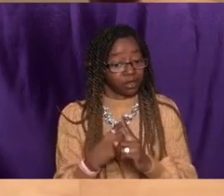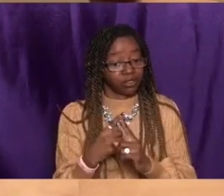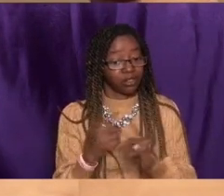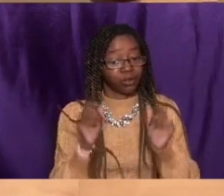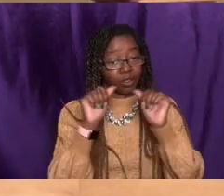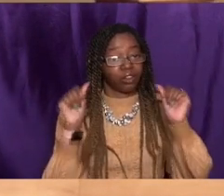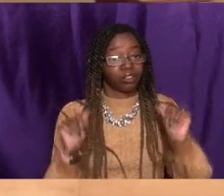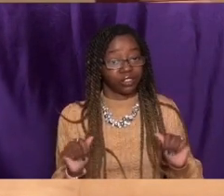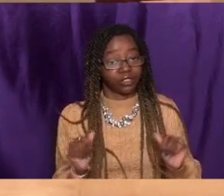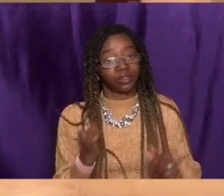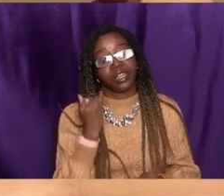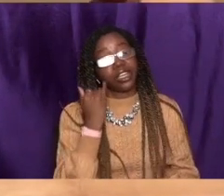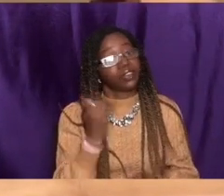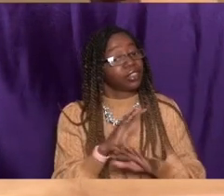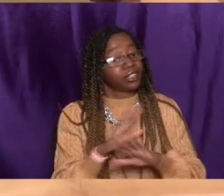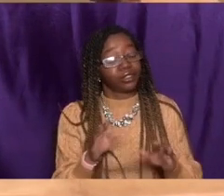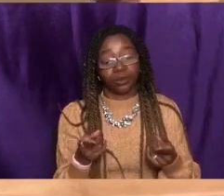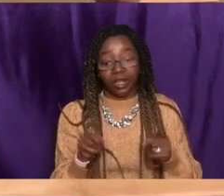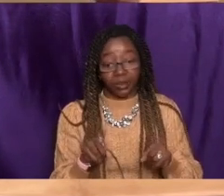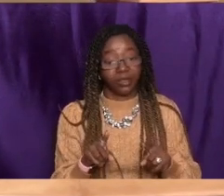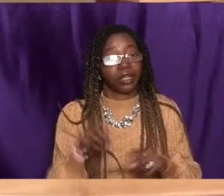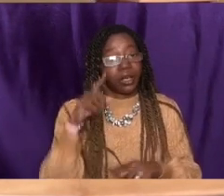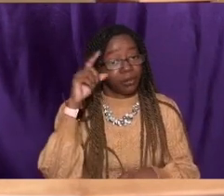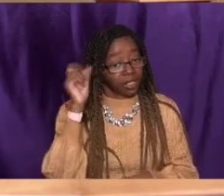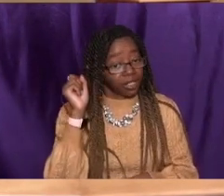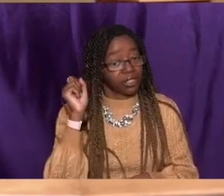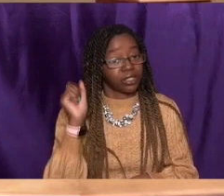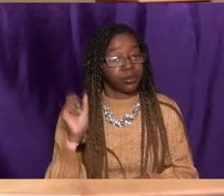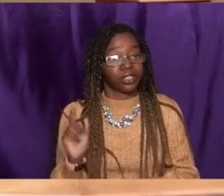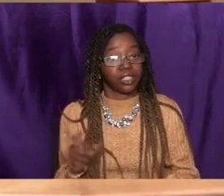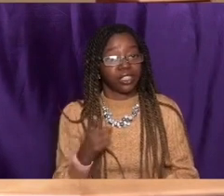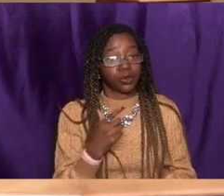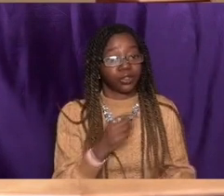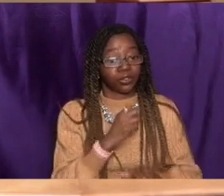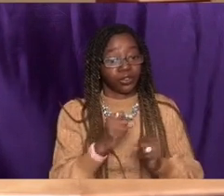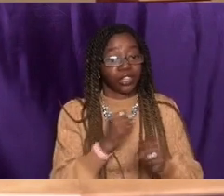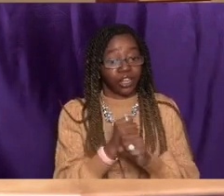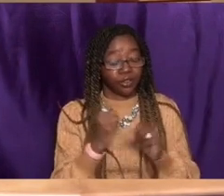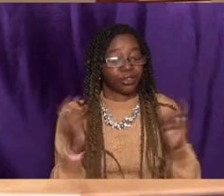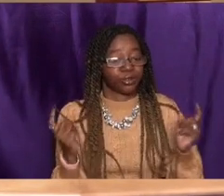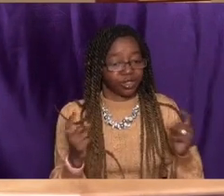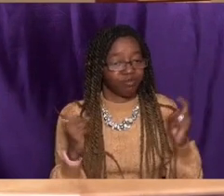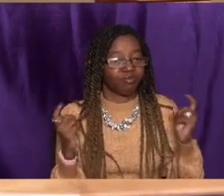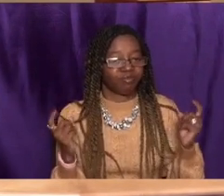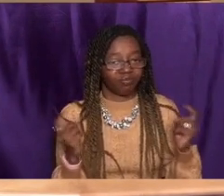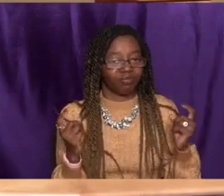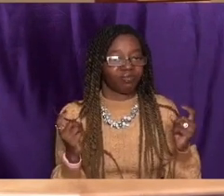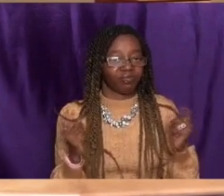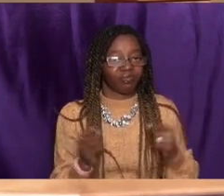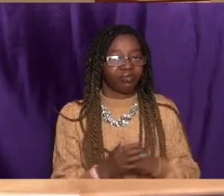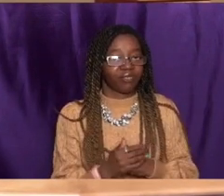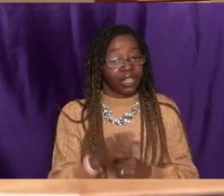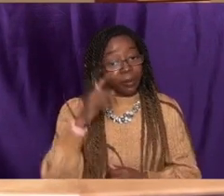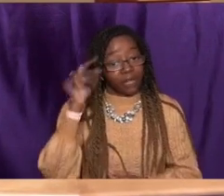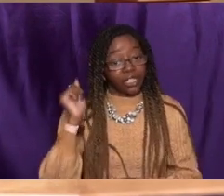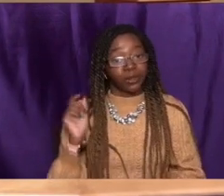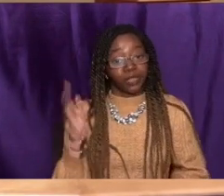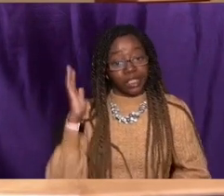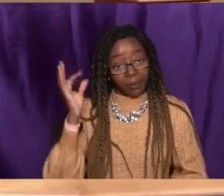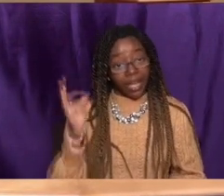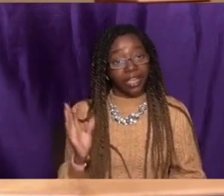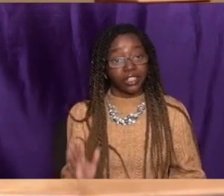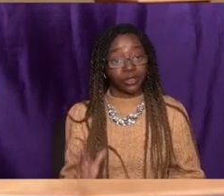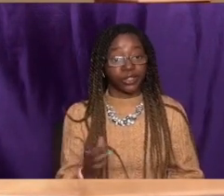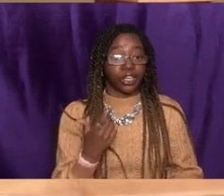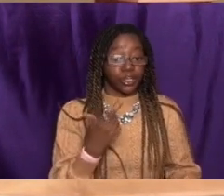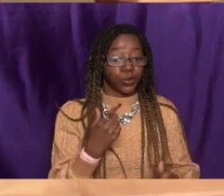and that don't happen. But because it was his 21st anniversary, because it was his 25th